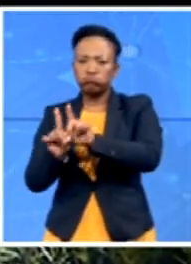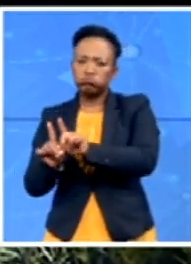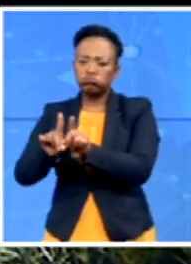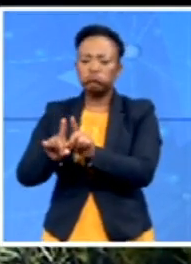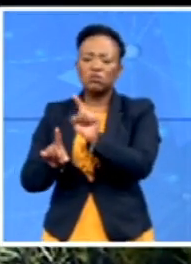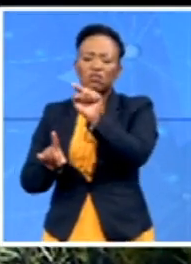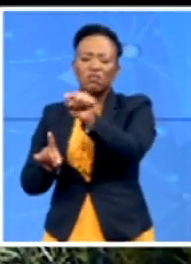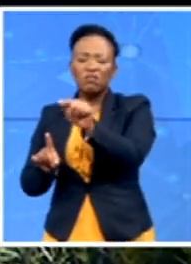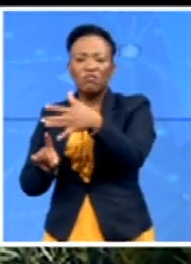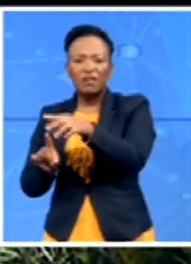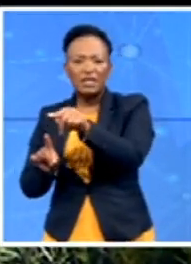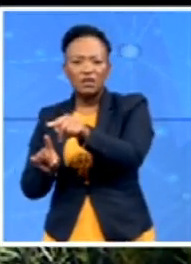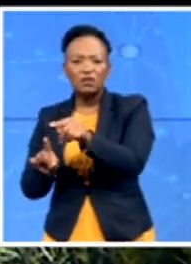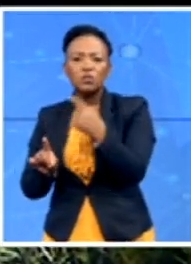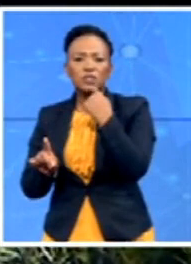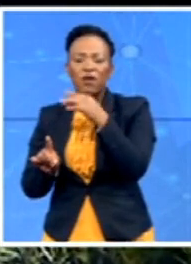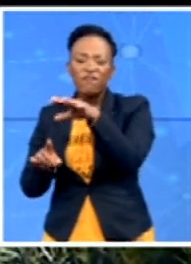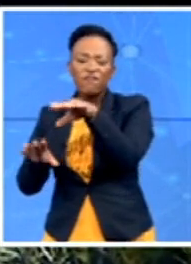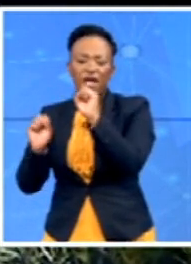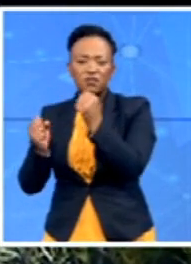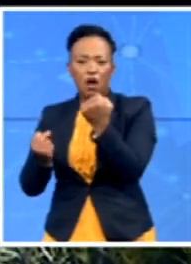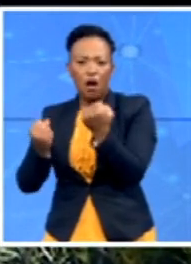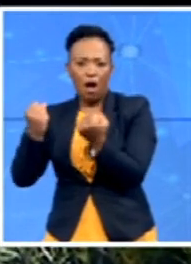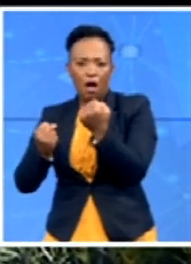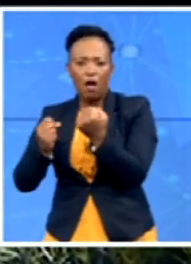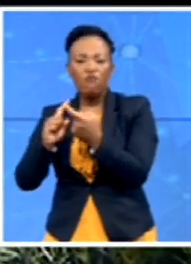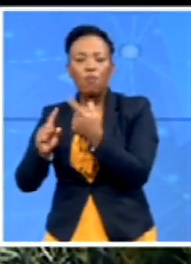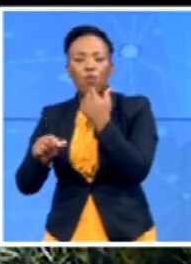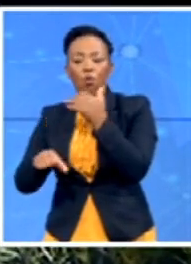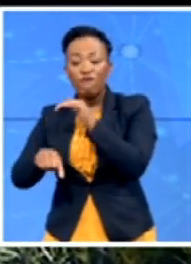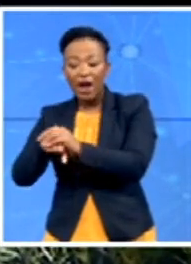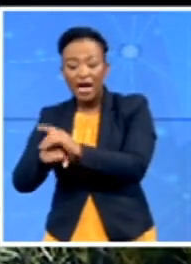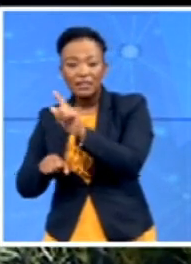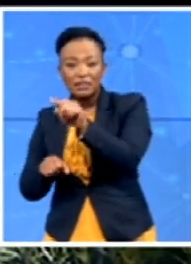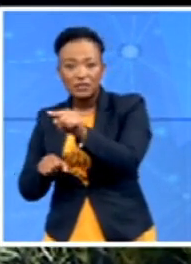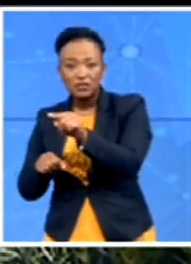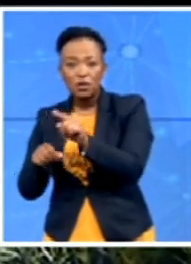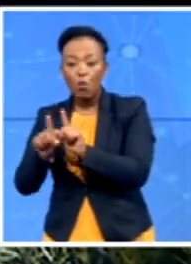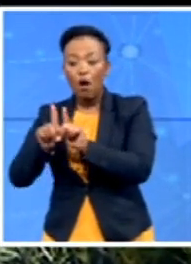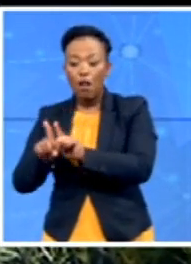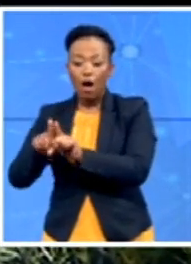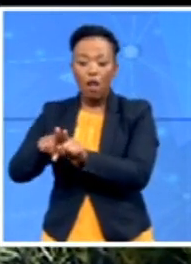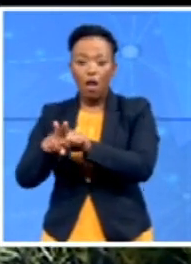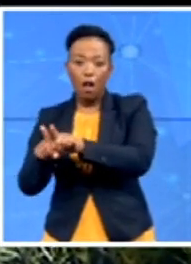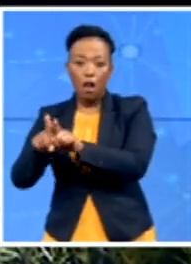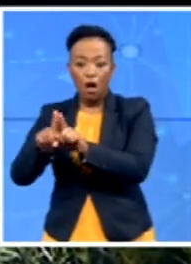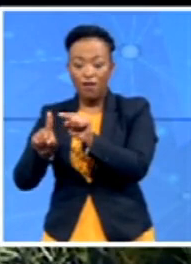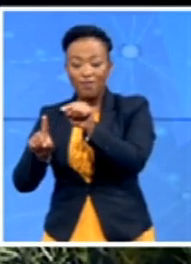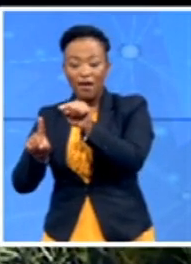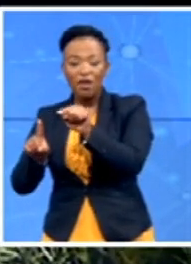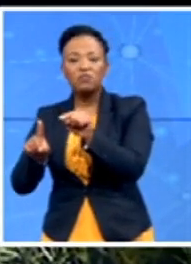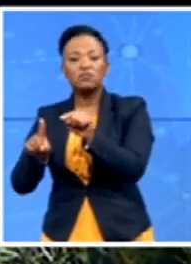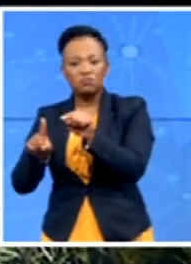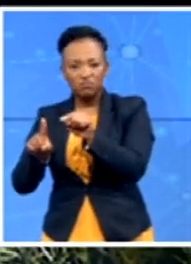car from his friend, but on their way to his friend, he will then force them to a